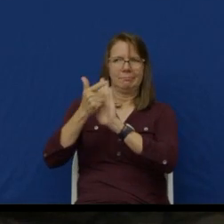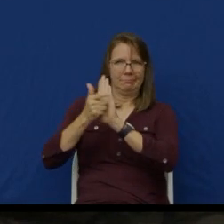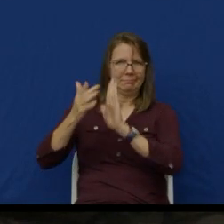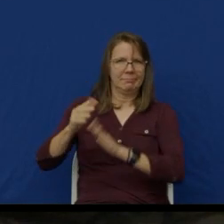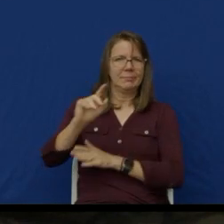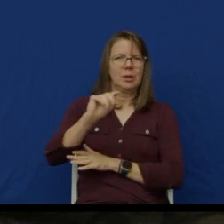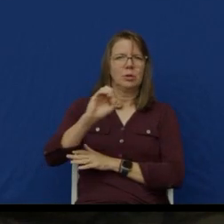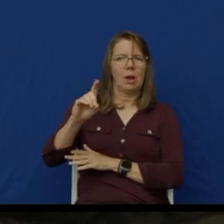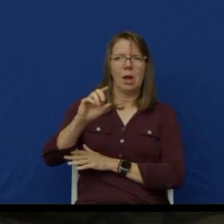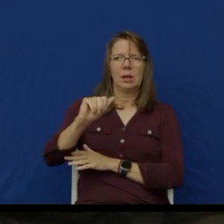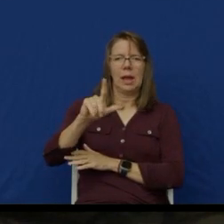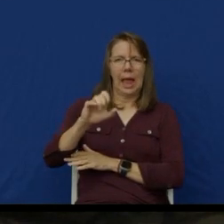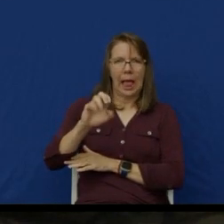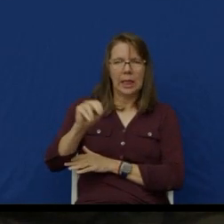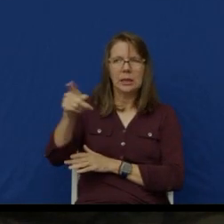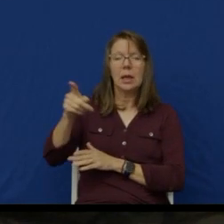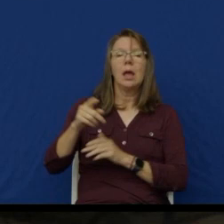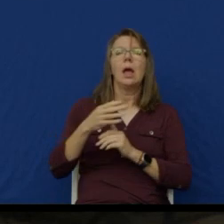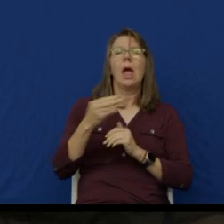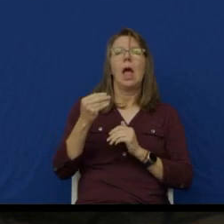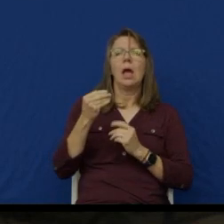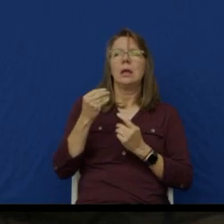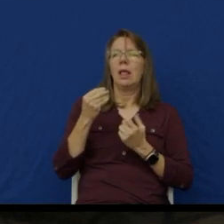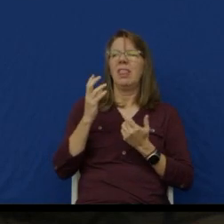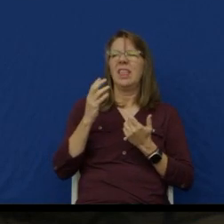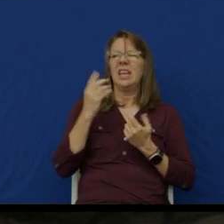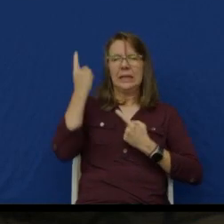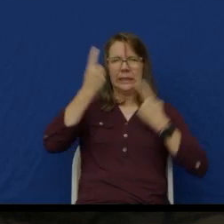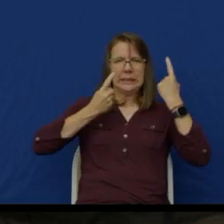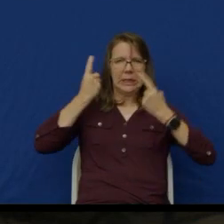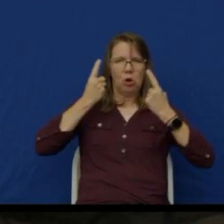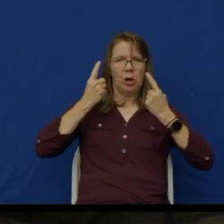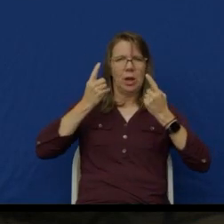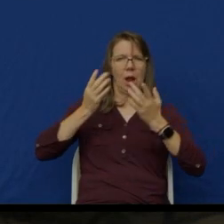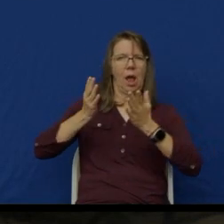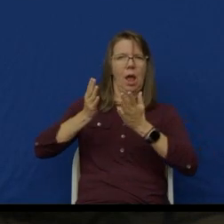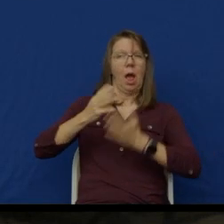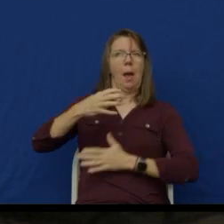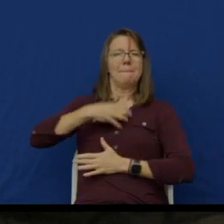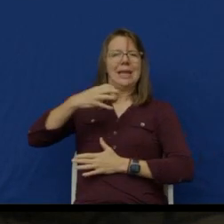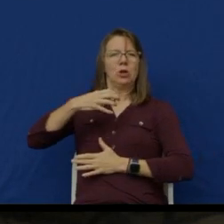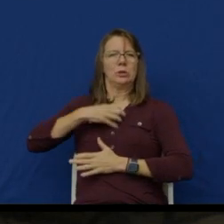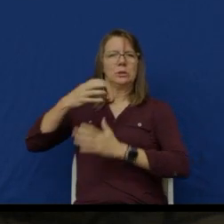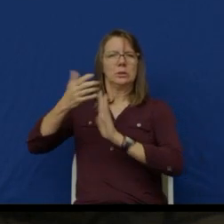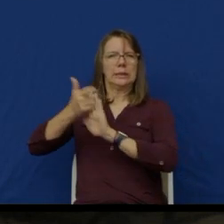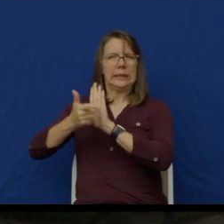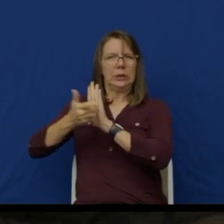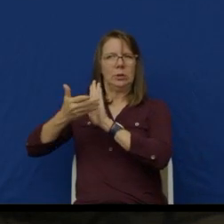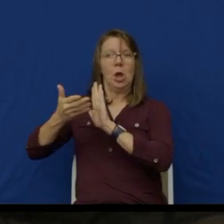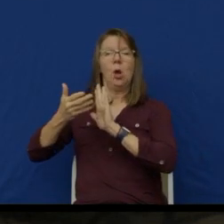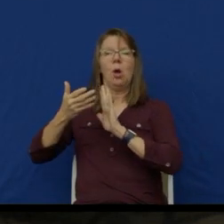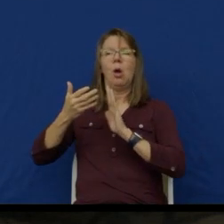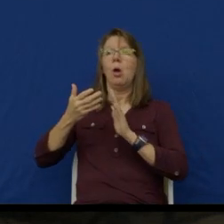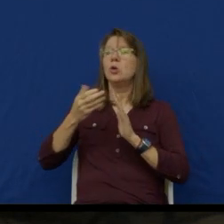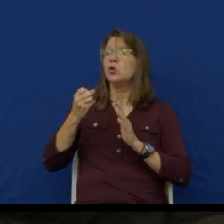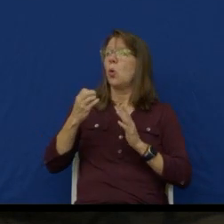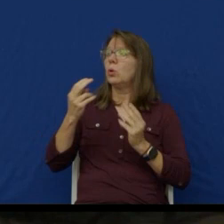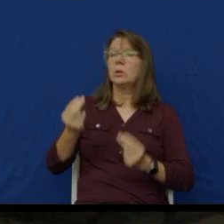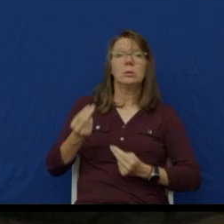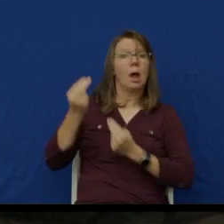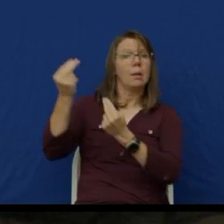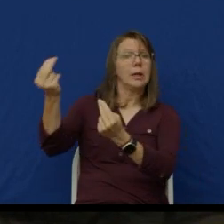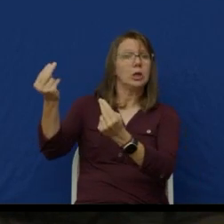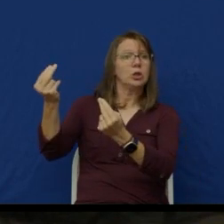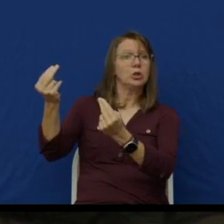and considering appeals to evaluations of personnel. So nominations are now